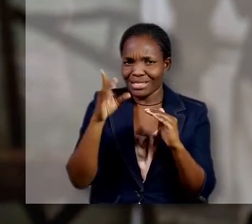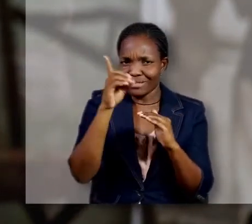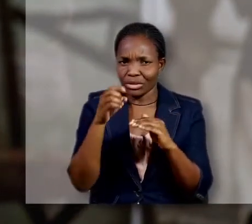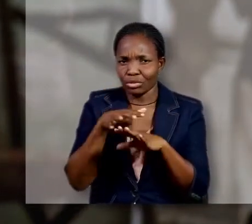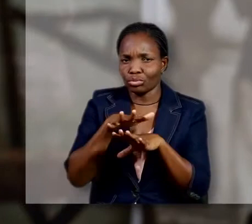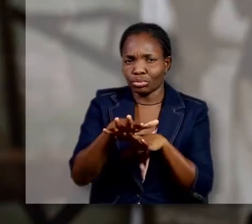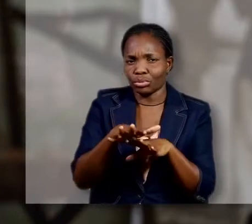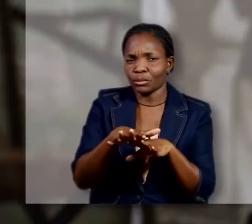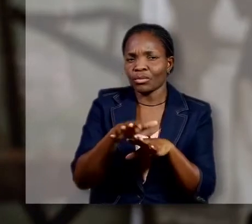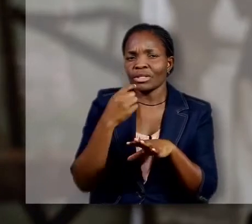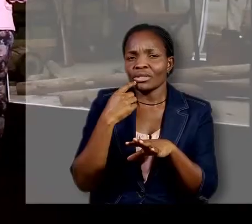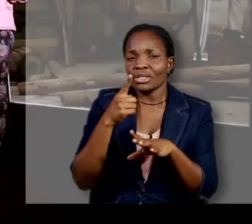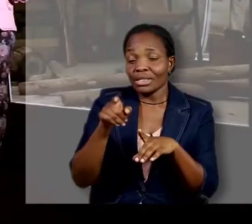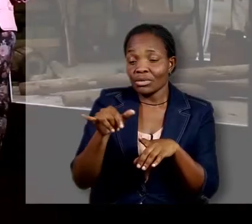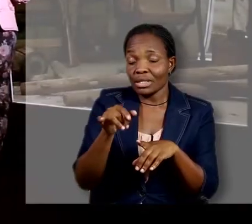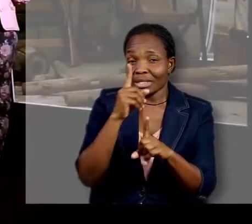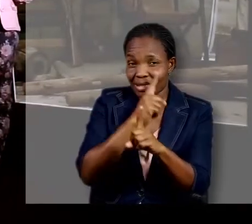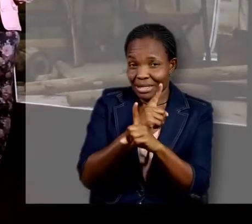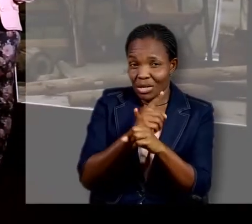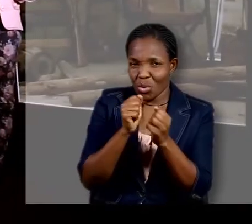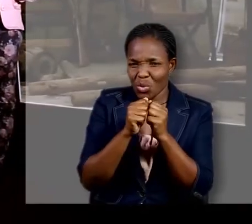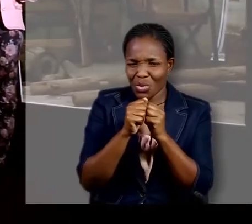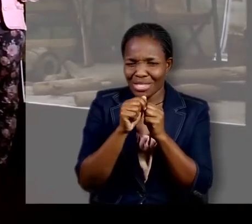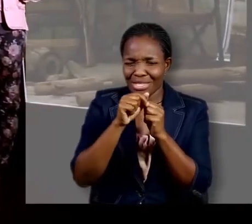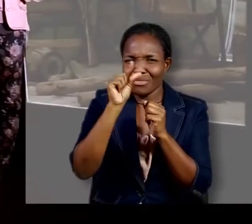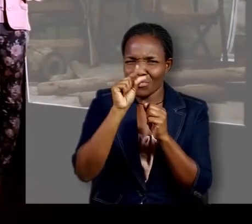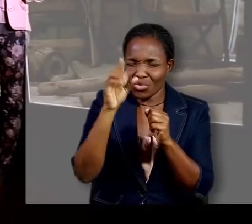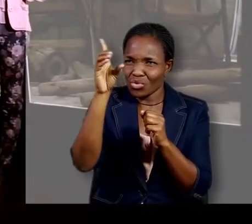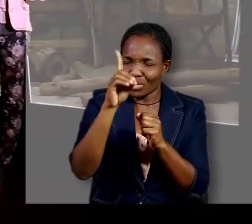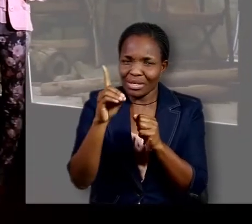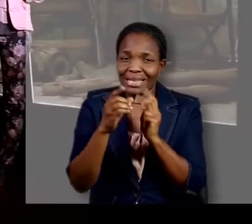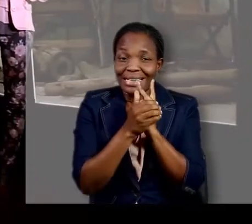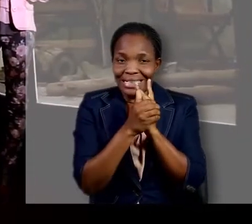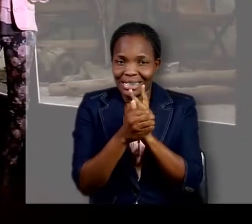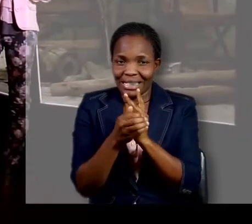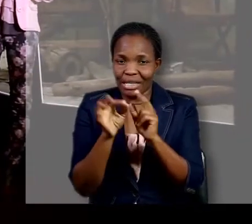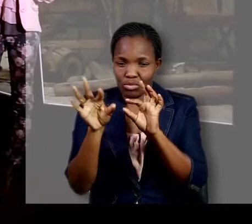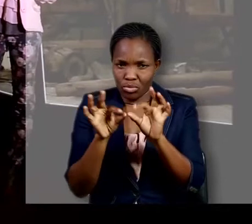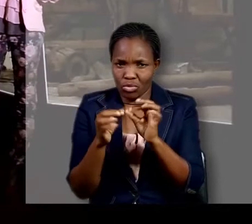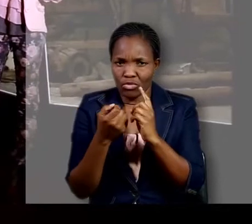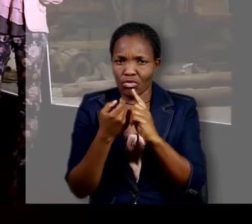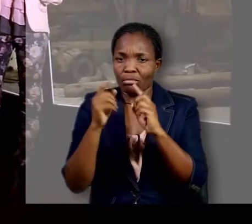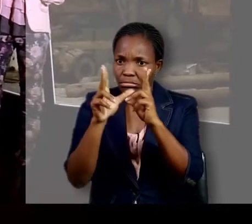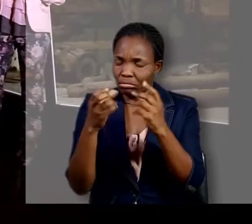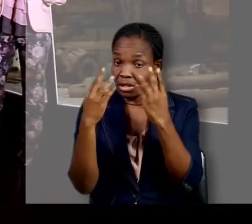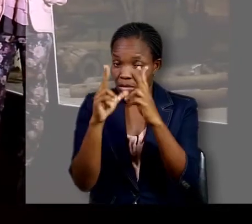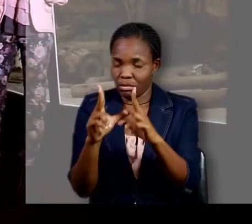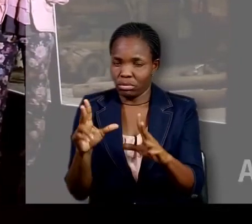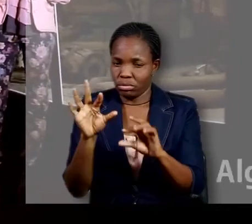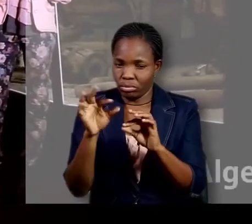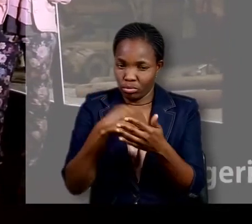leaders elected by popular vote. But once elected, the leaders ignore the constitution and laws of the